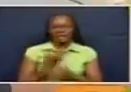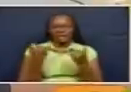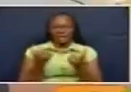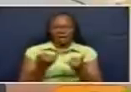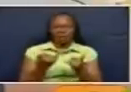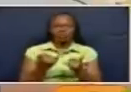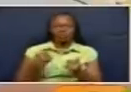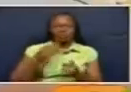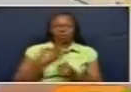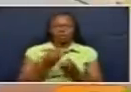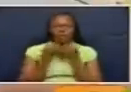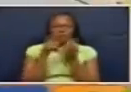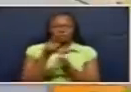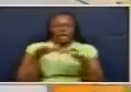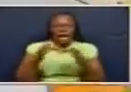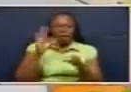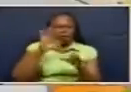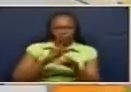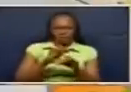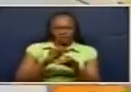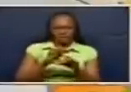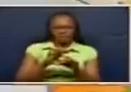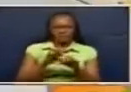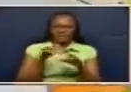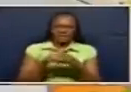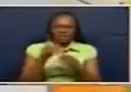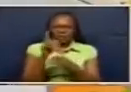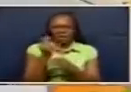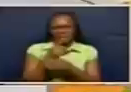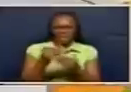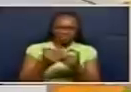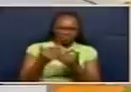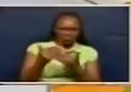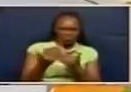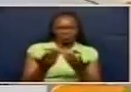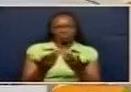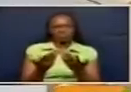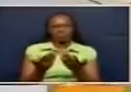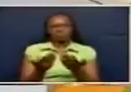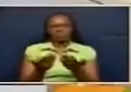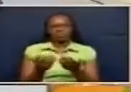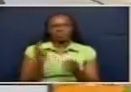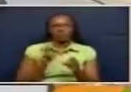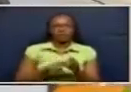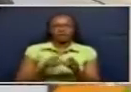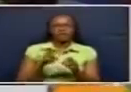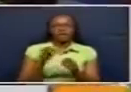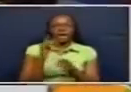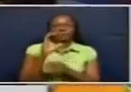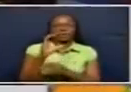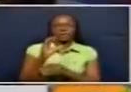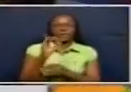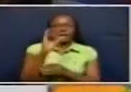we are letting you know how you're going to be voting in about a month from today. And joining me is Chris Musando, he's IEBC's